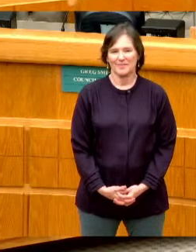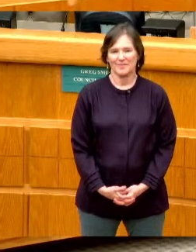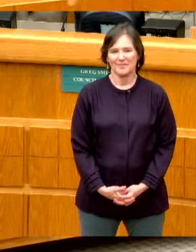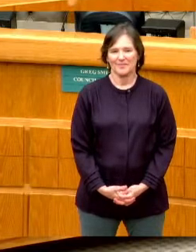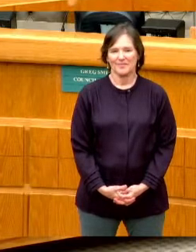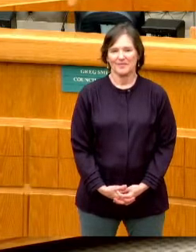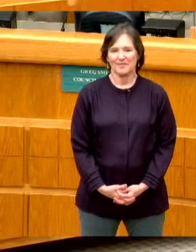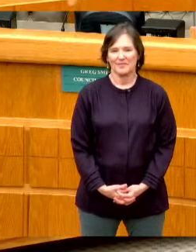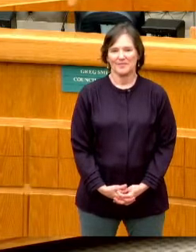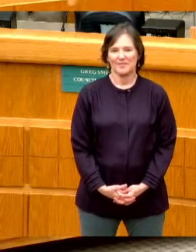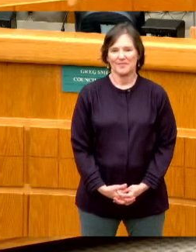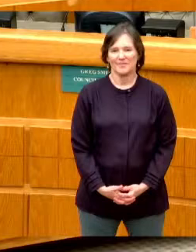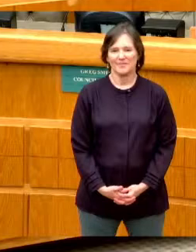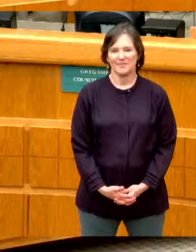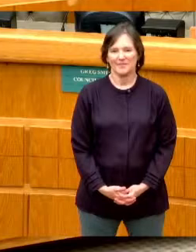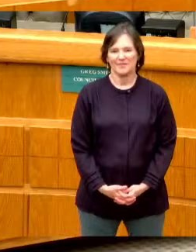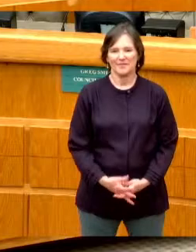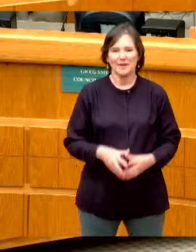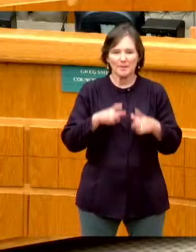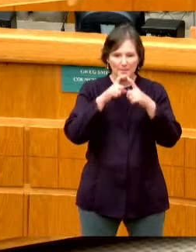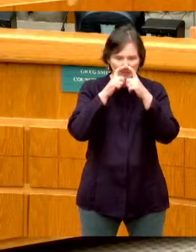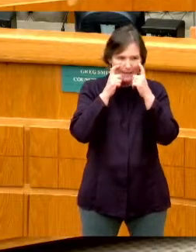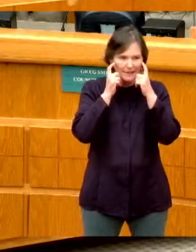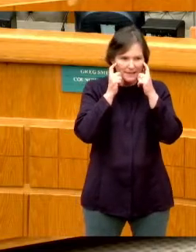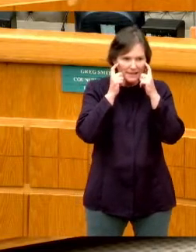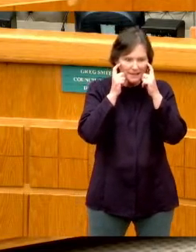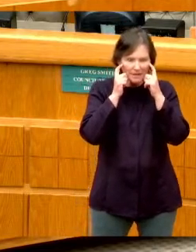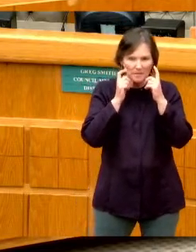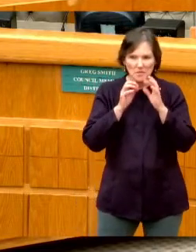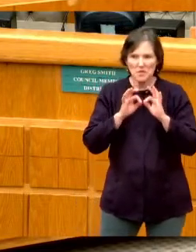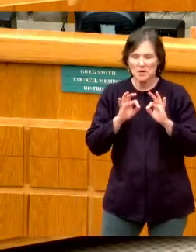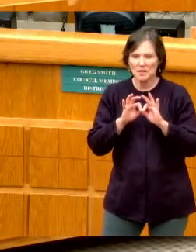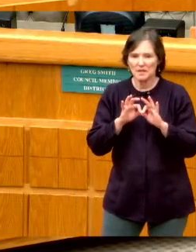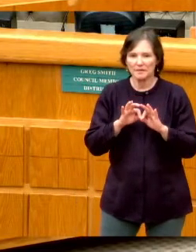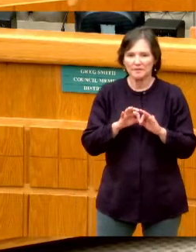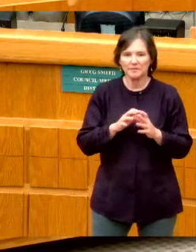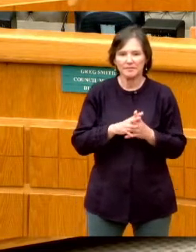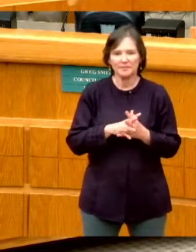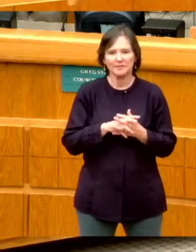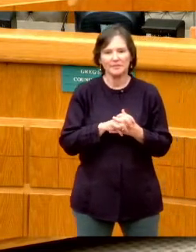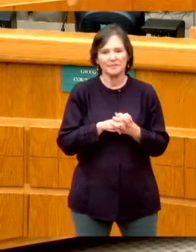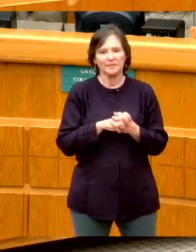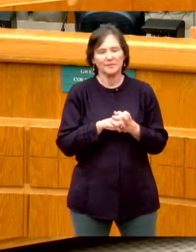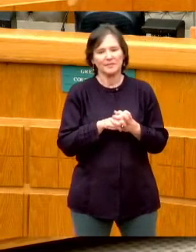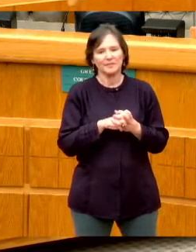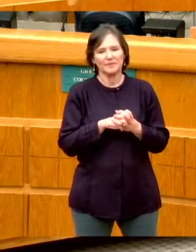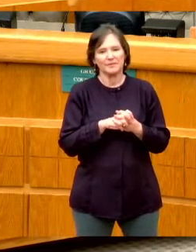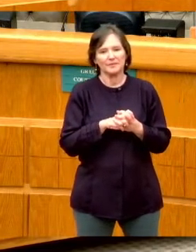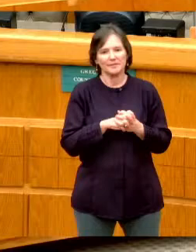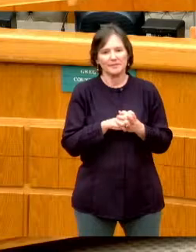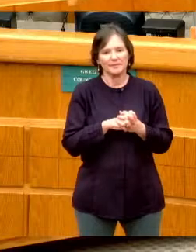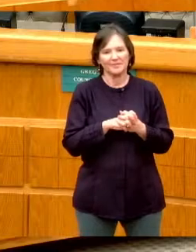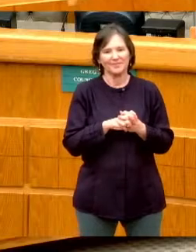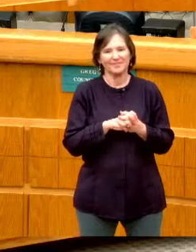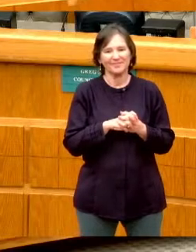a todos sus esfuerzos, incluyendo a nuestra intérprete de señas, quien ha ayudado a vacunar en nuestras clínicas móviles.